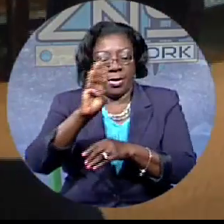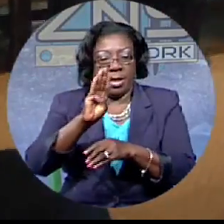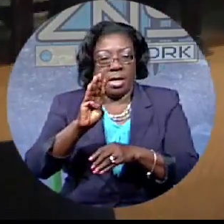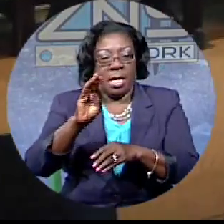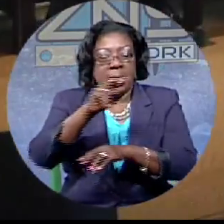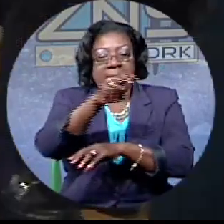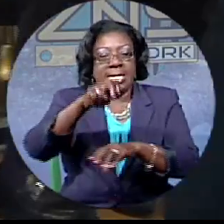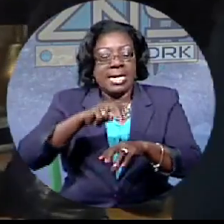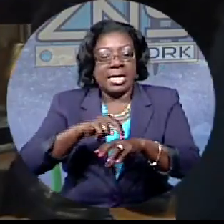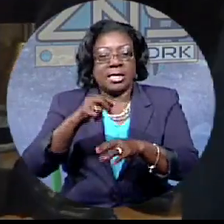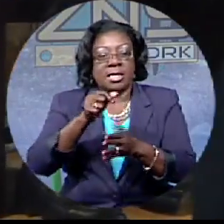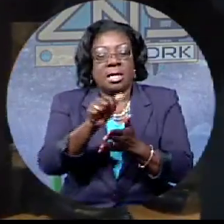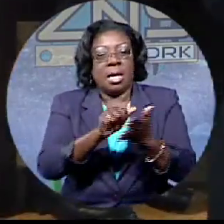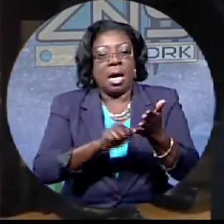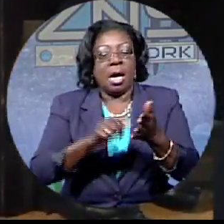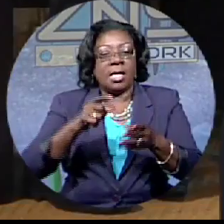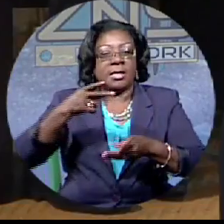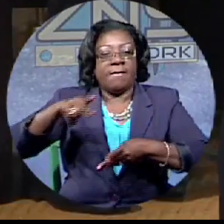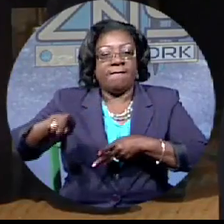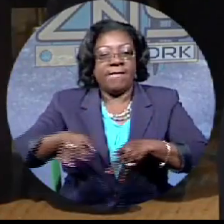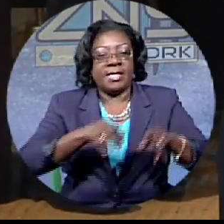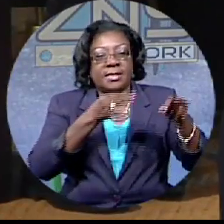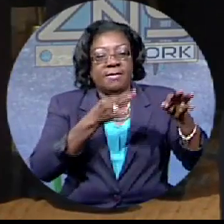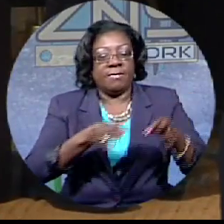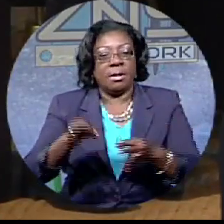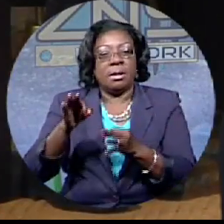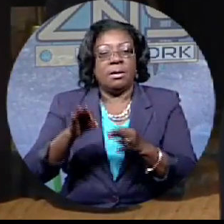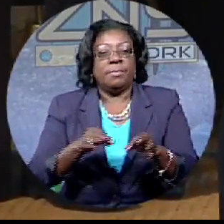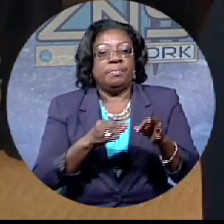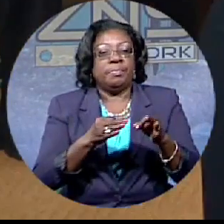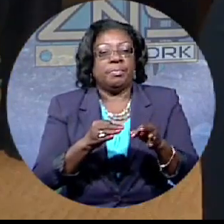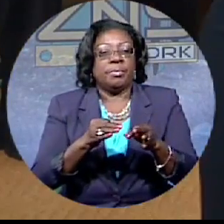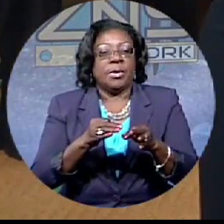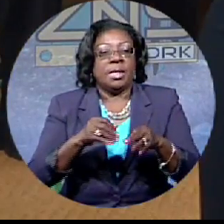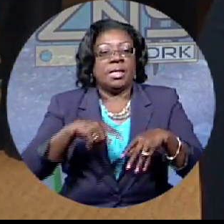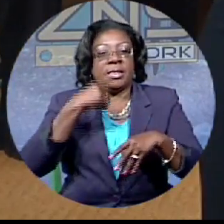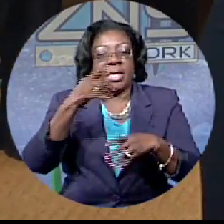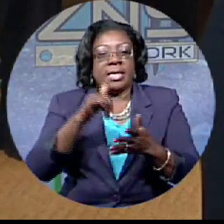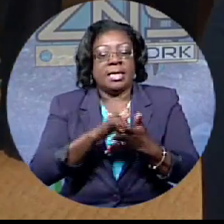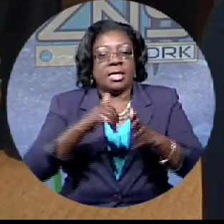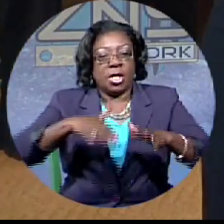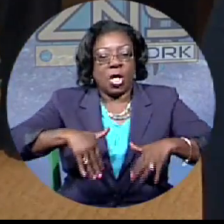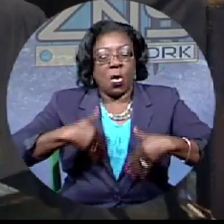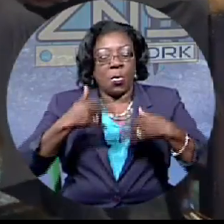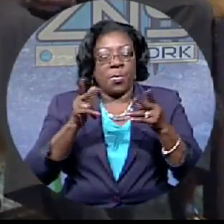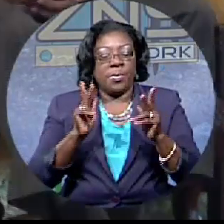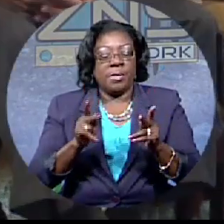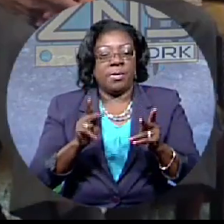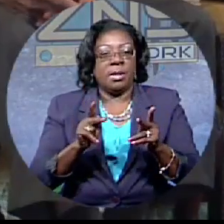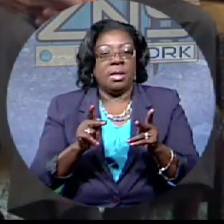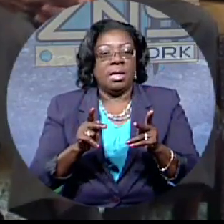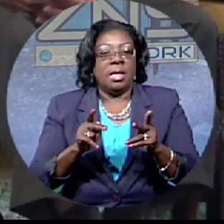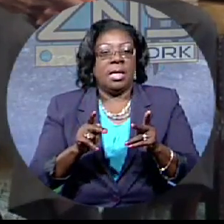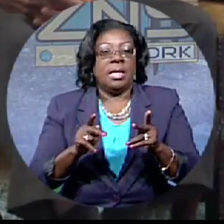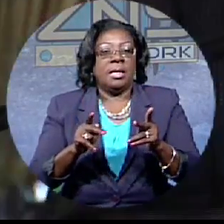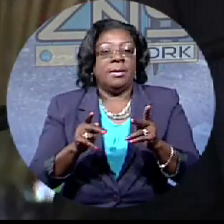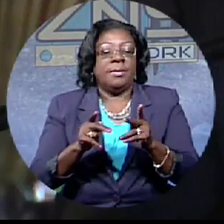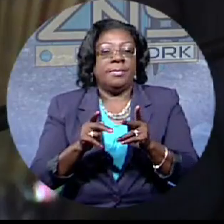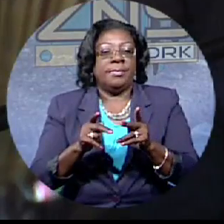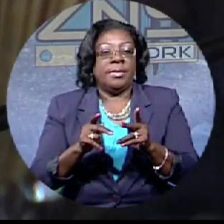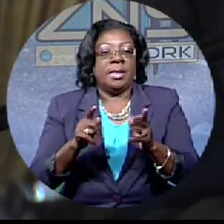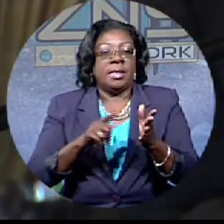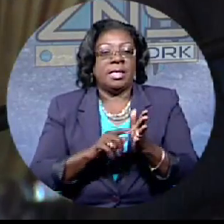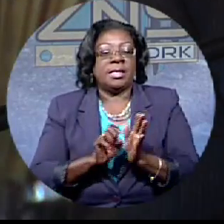Minister Daniel Johnson lauded the youngsters for their contributions while noting that culture is the bridge that connects every generation.